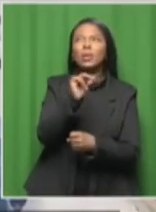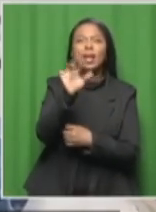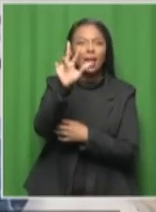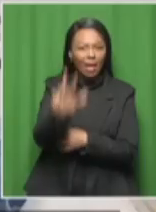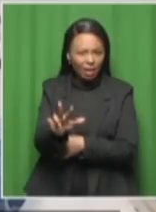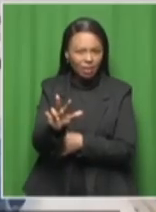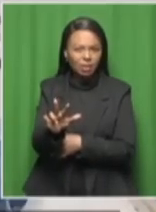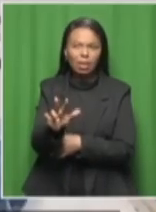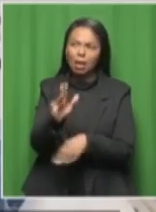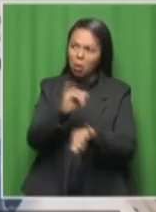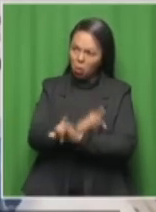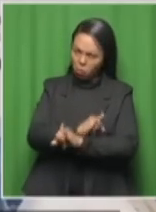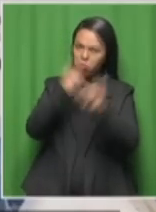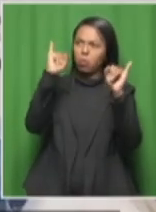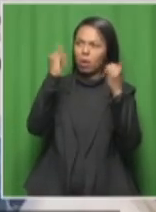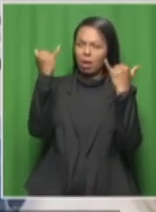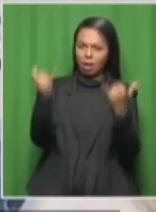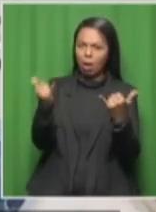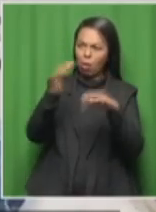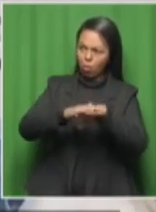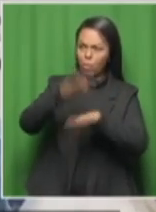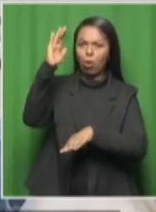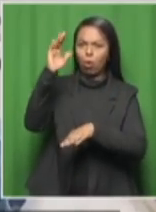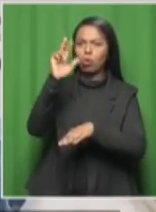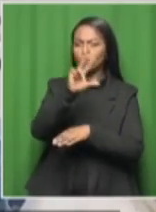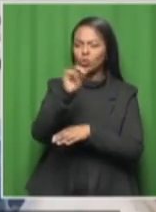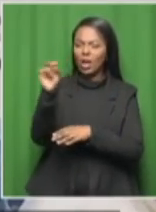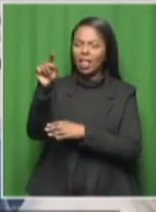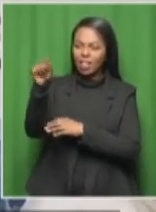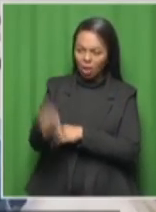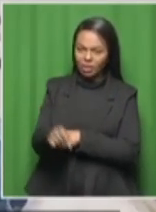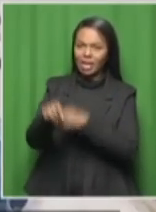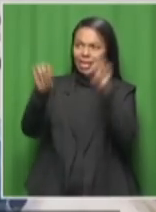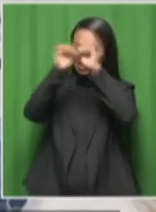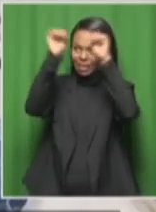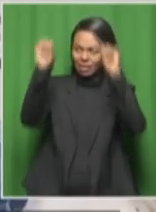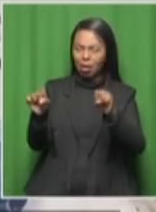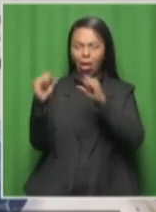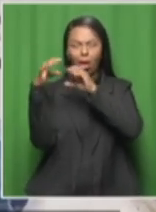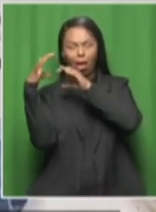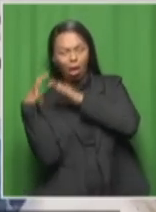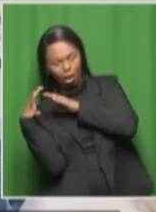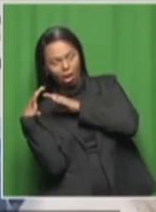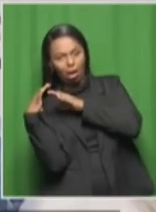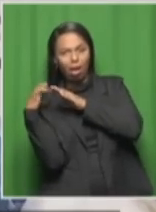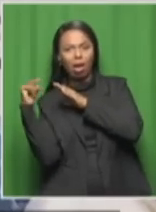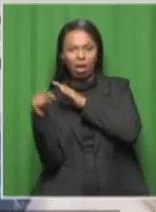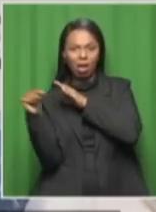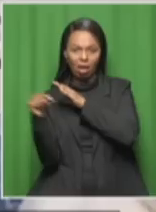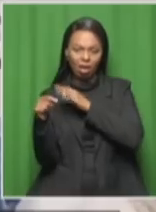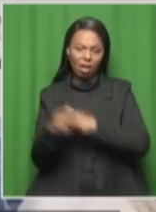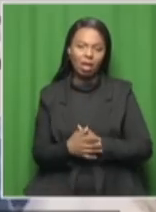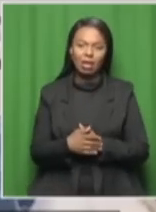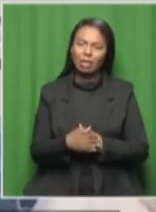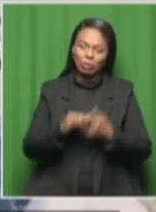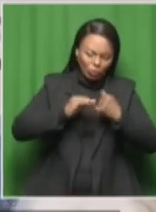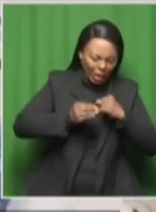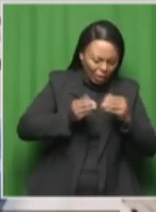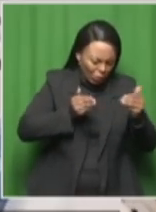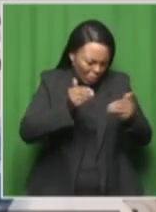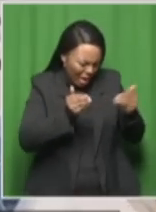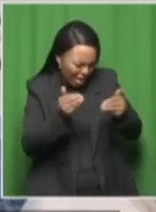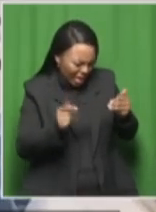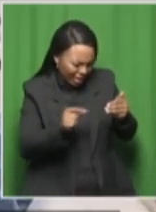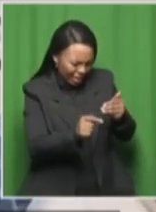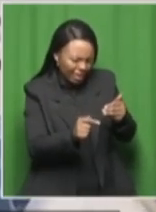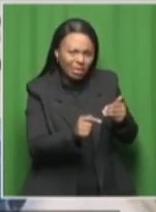2008, it jumped to more than 200,000, and the system got overwhelmed and shocked. While it was still trying to see how to deal